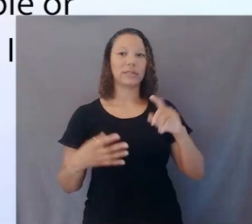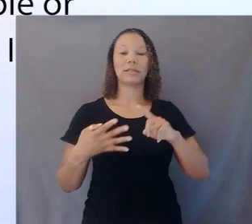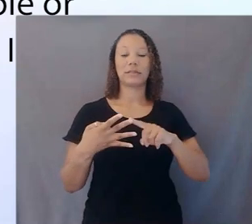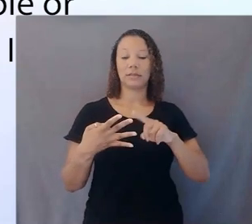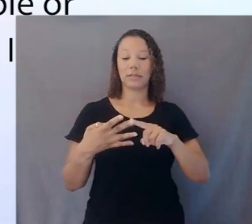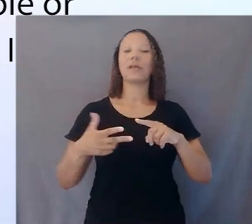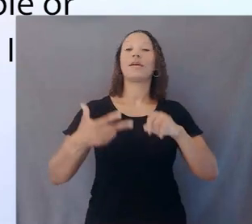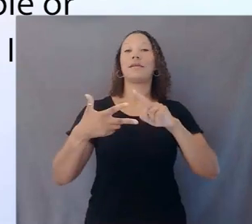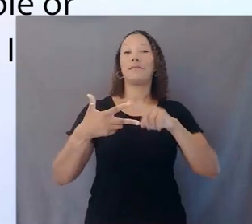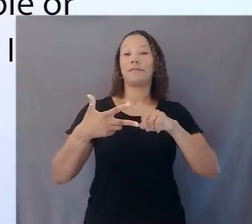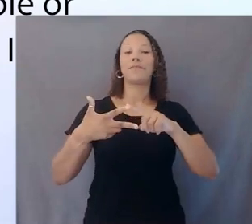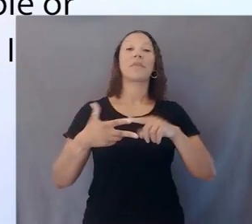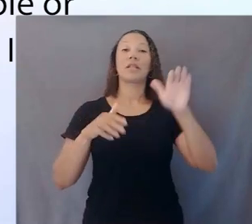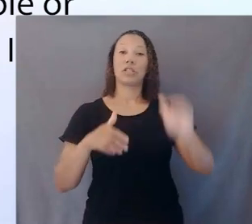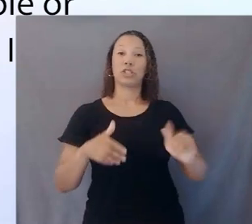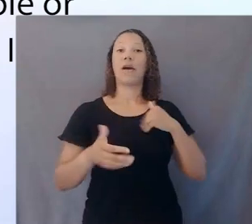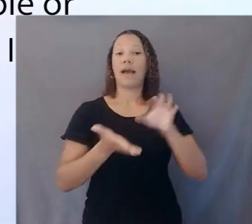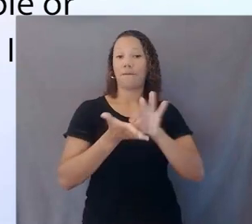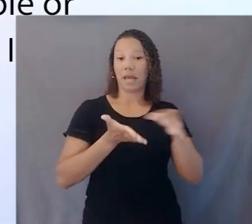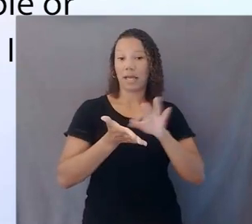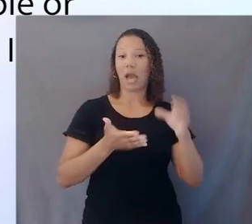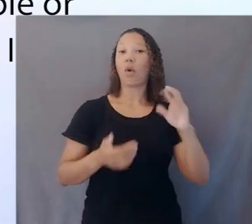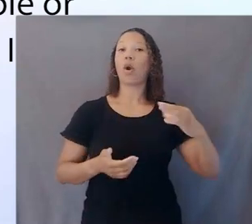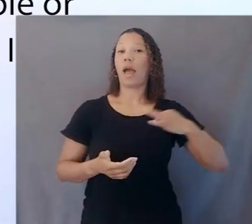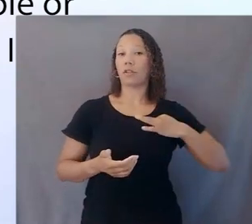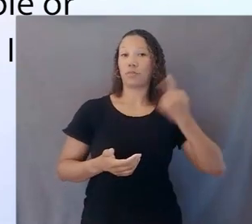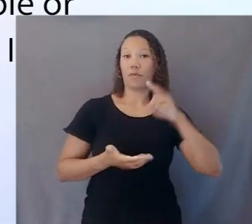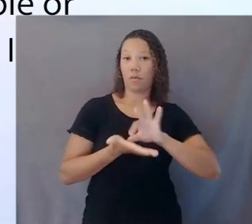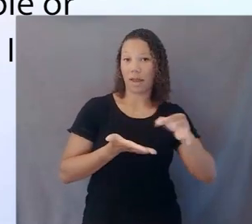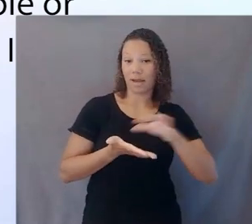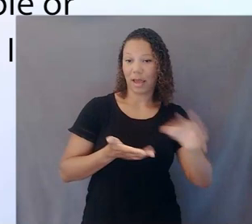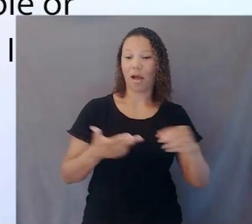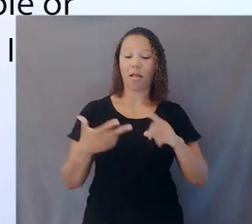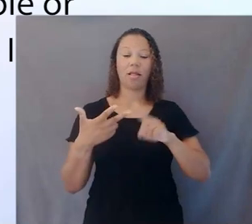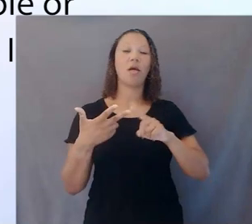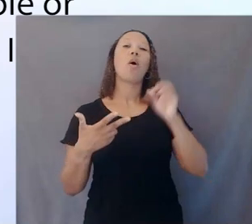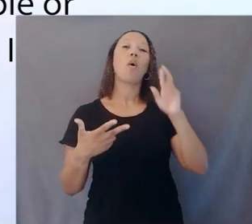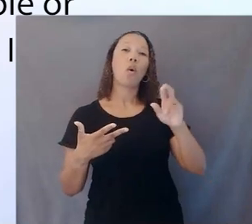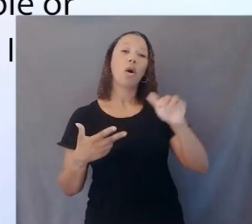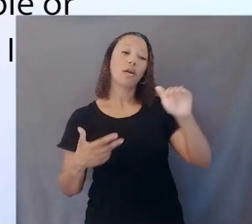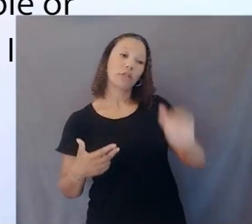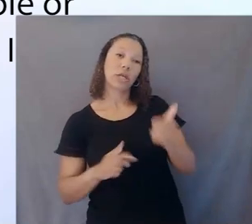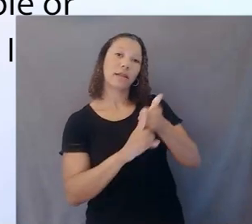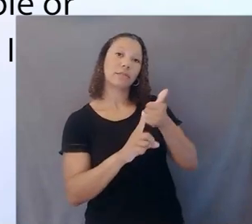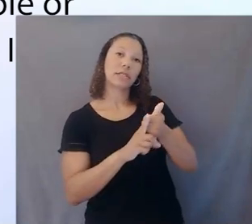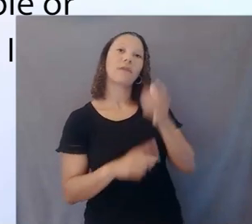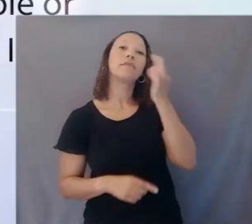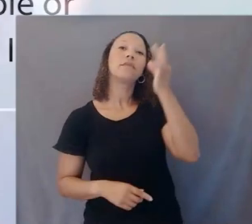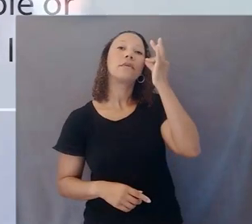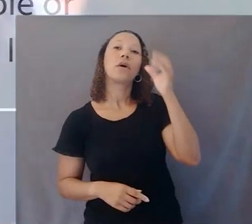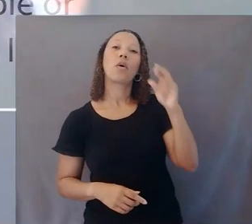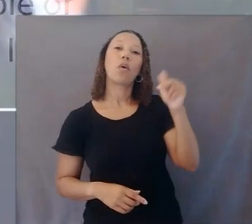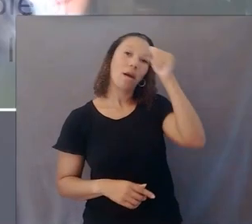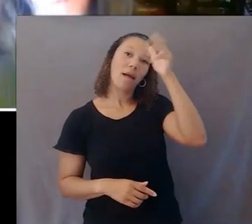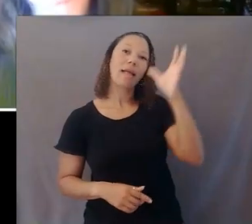for Medi-Cal, or the child is an Alaskan Native or American Indian. And those for the